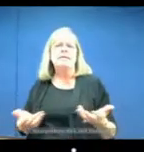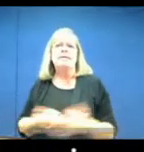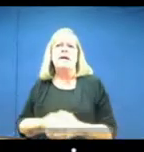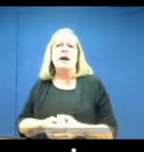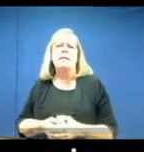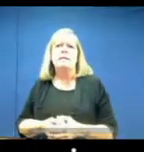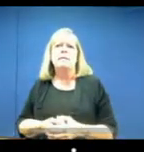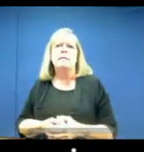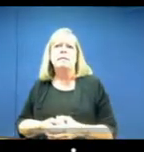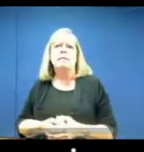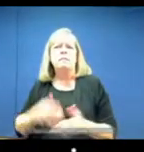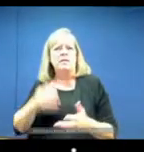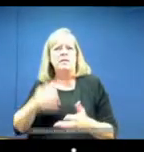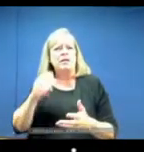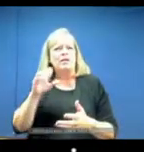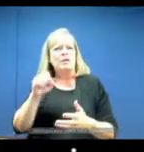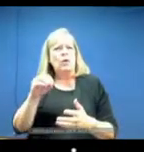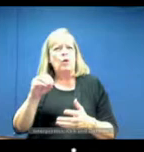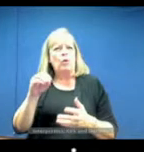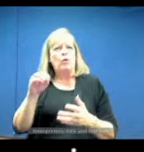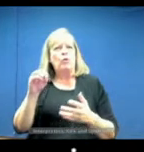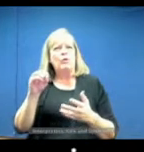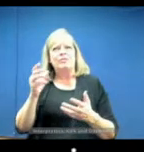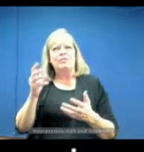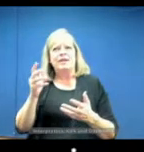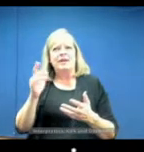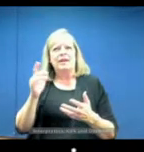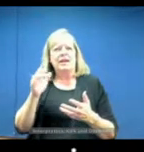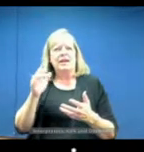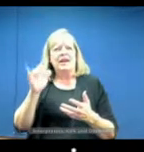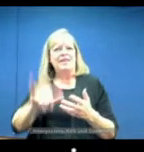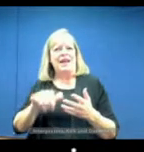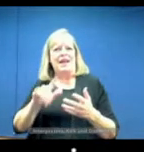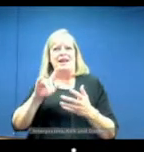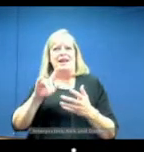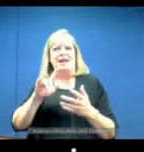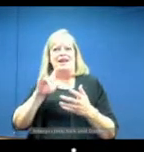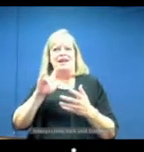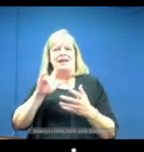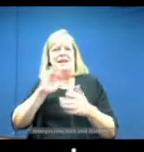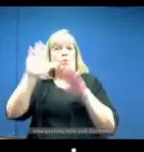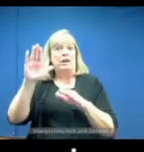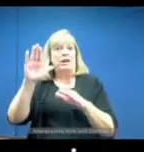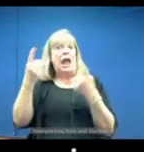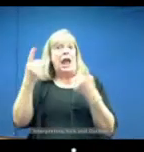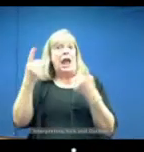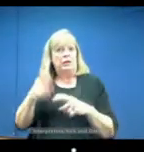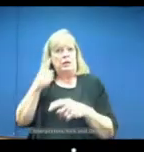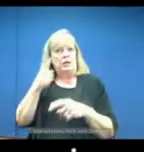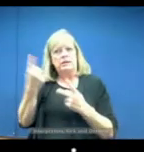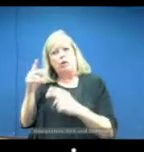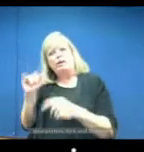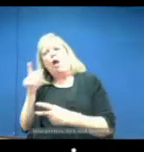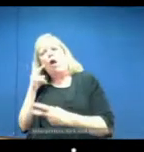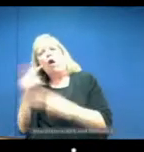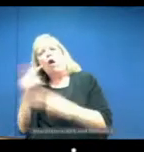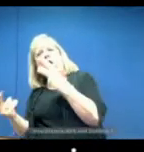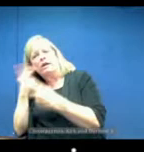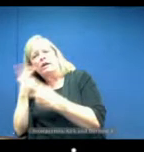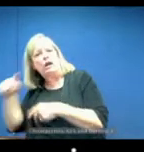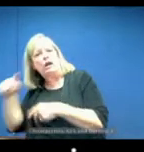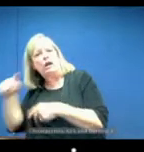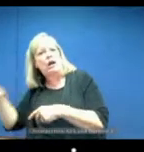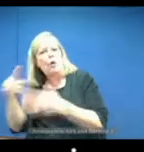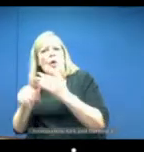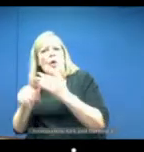So that was the testimony. This conversation had been overseen. When all of the testimony and all